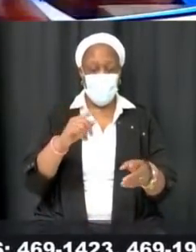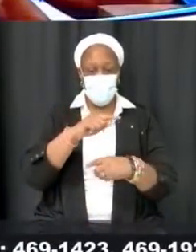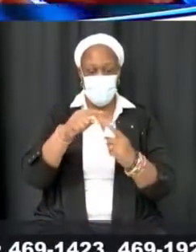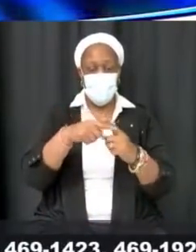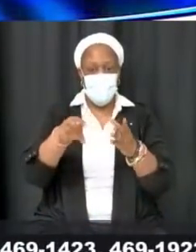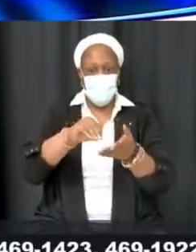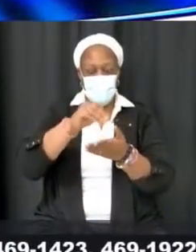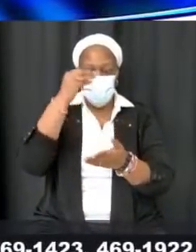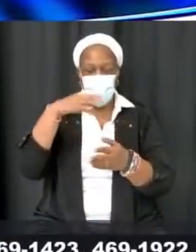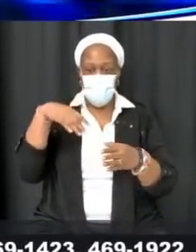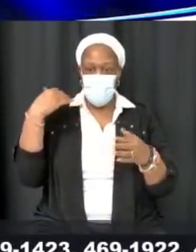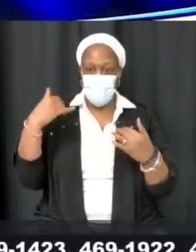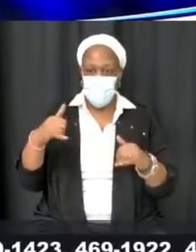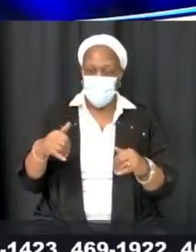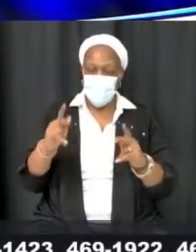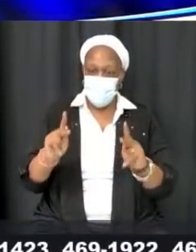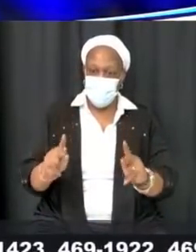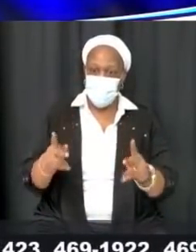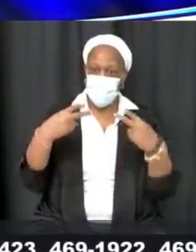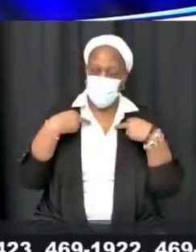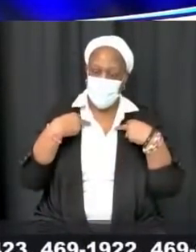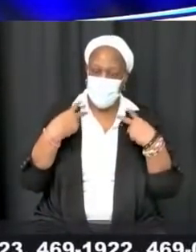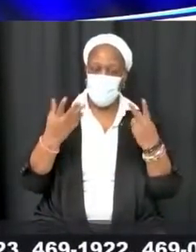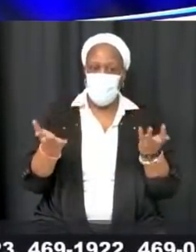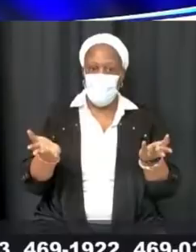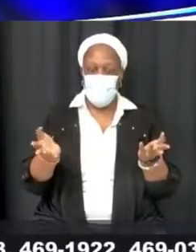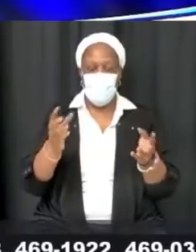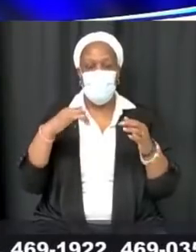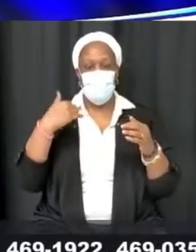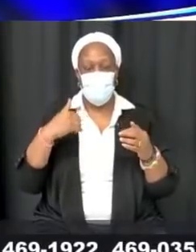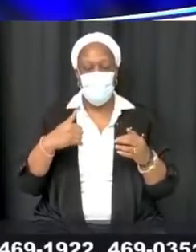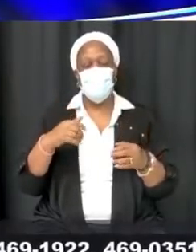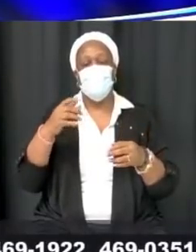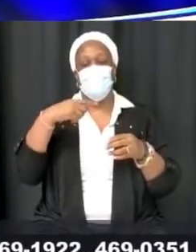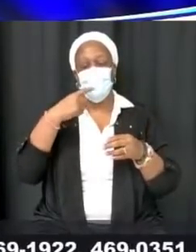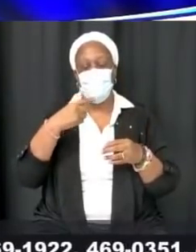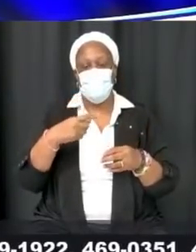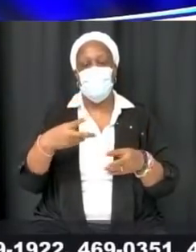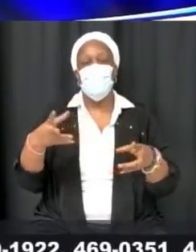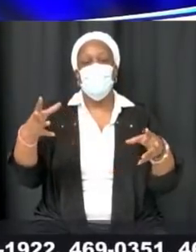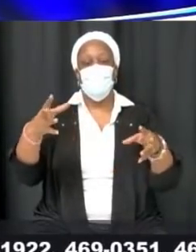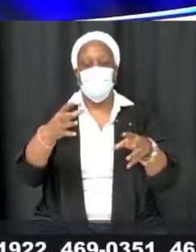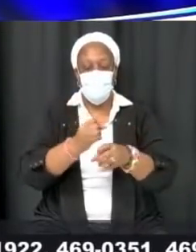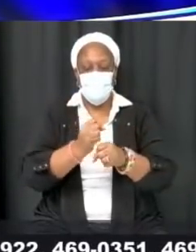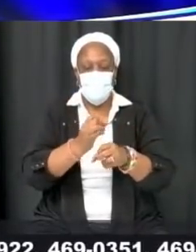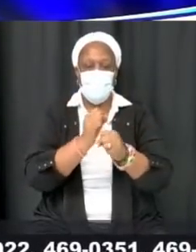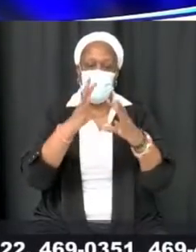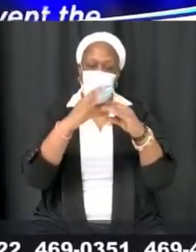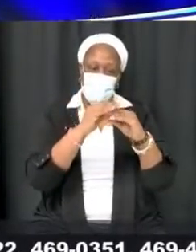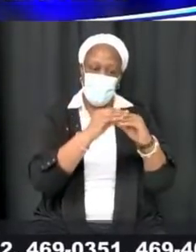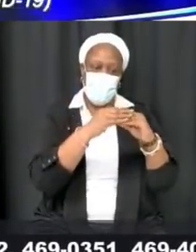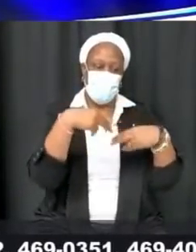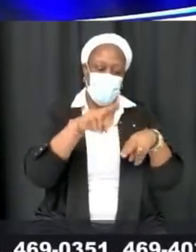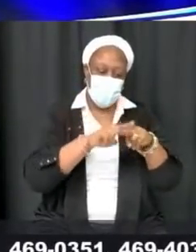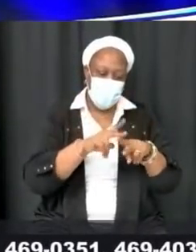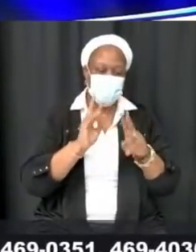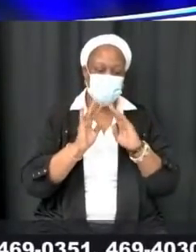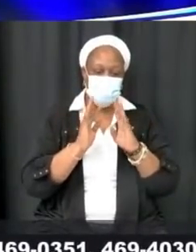Saunders, General Saunders, the NSA, and we put in place a number of